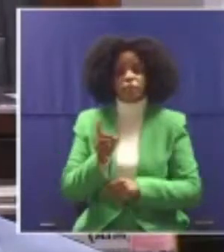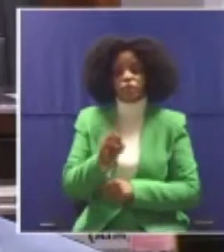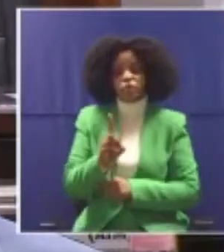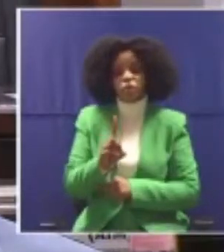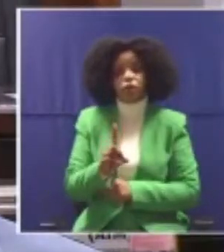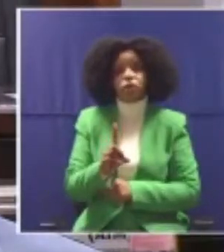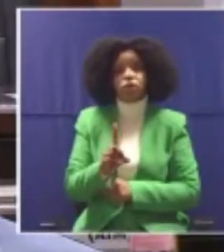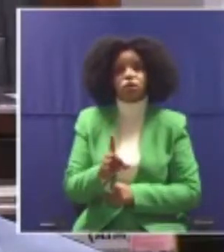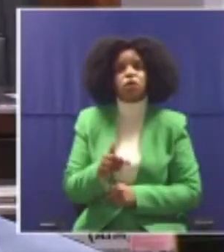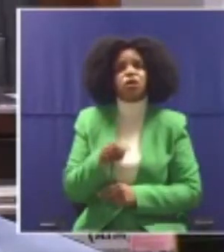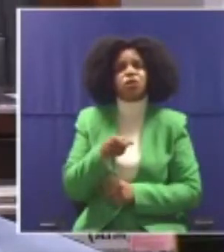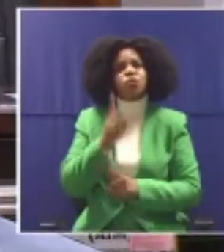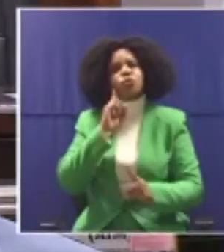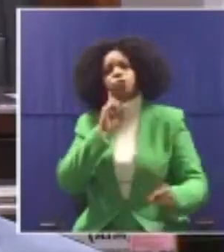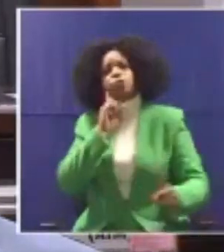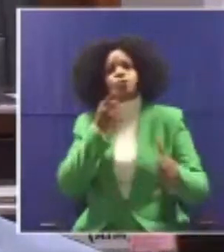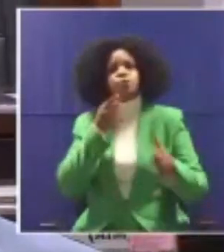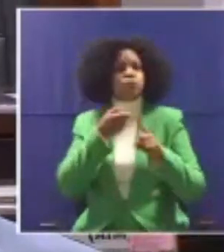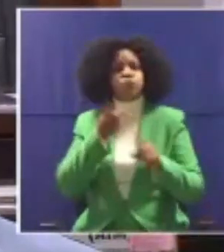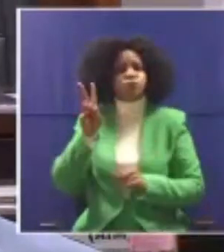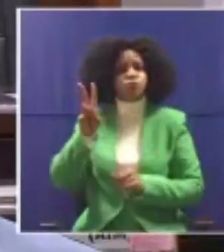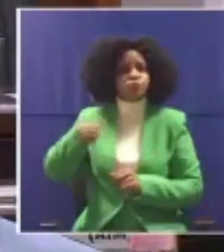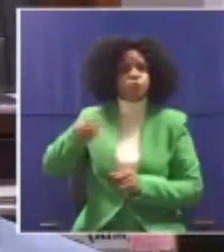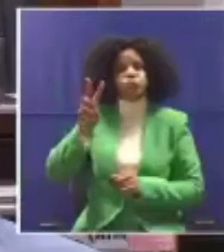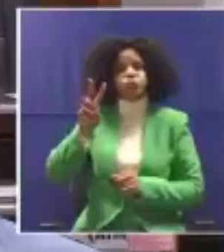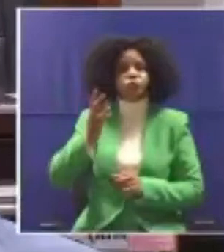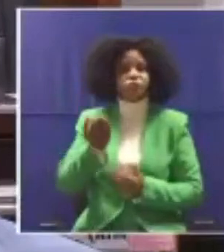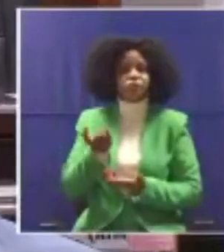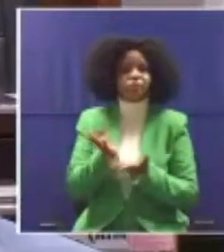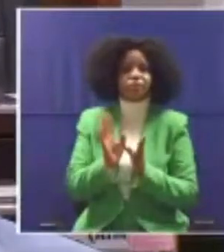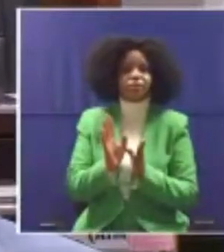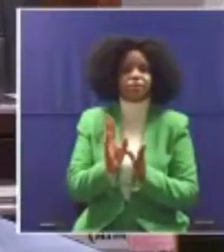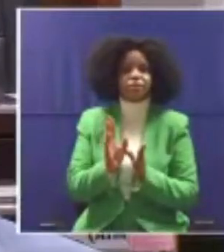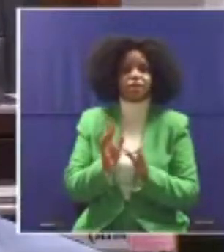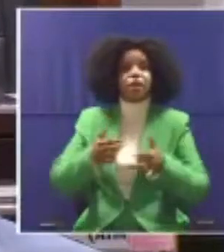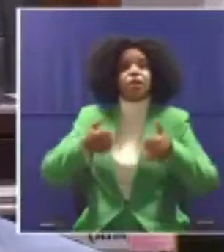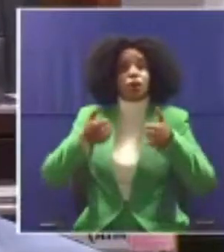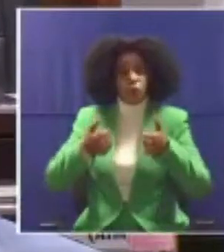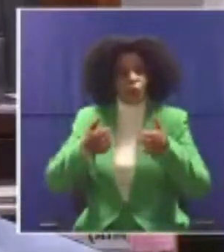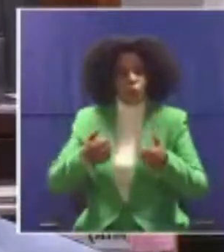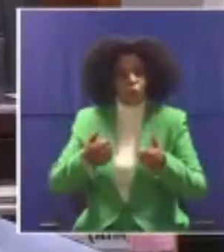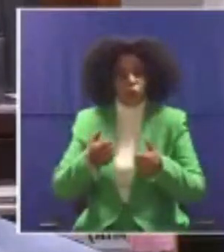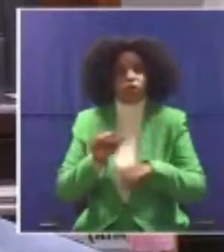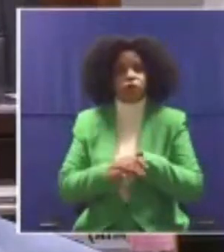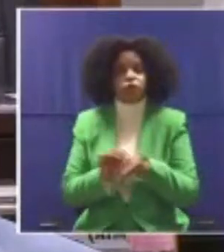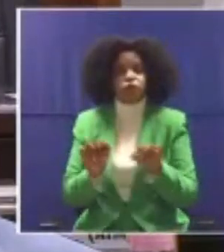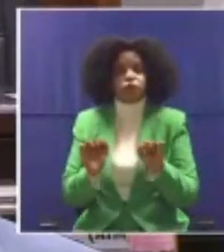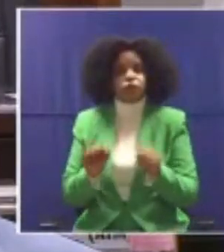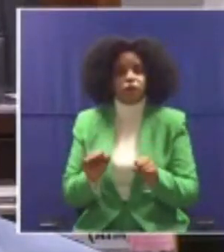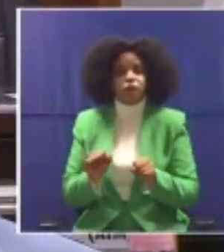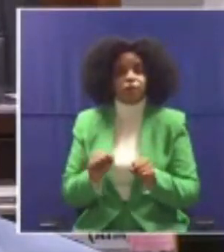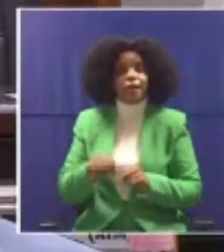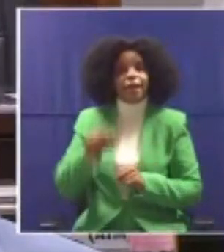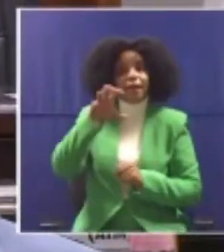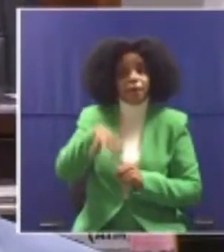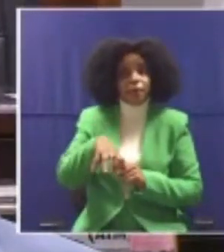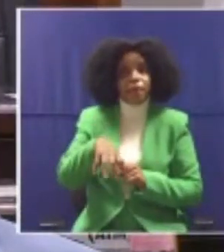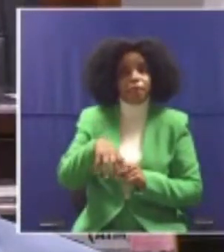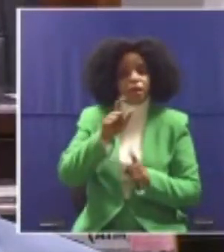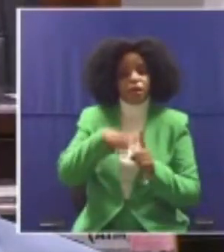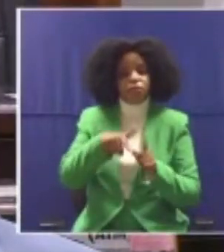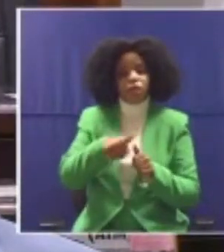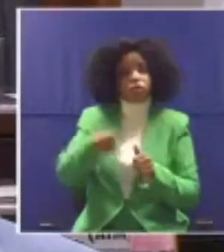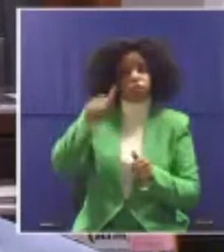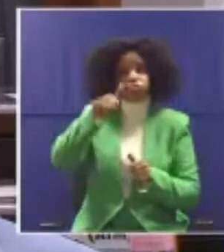undermine coalition governments. Your very good friend, the Premier of Gauteng, Mr. Lesufi, Honorable attended member, each and